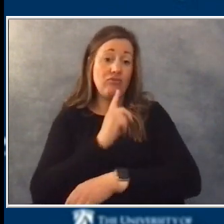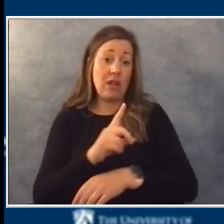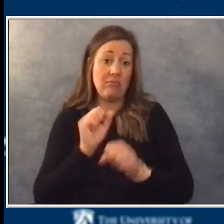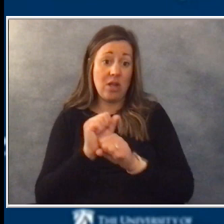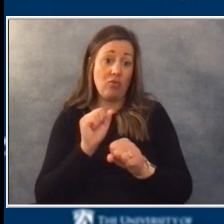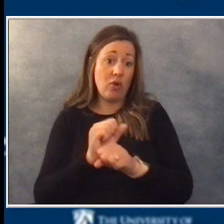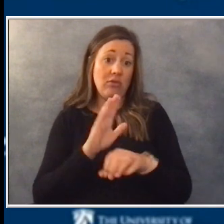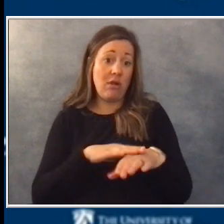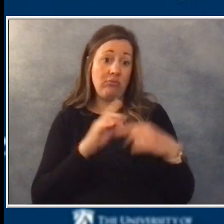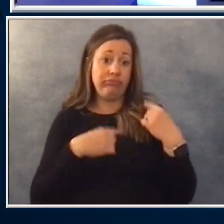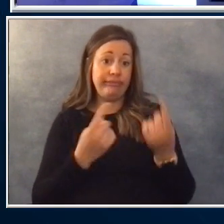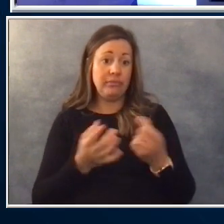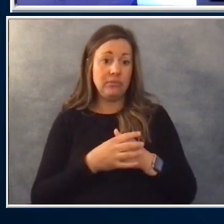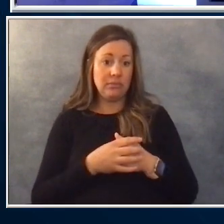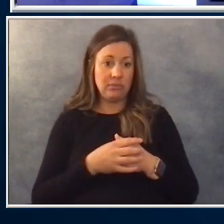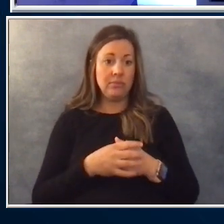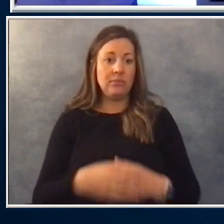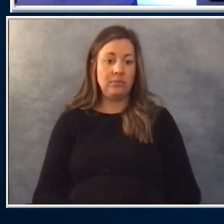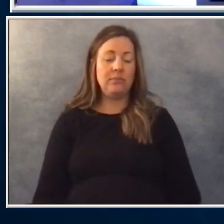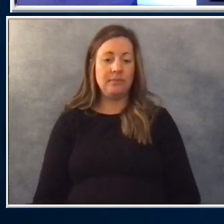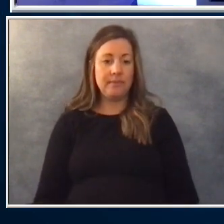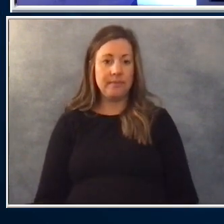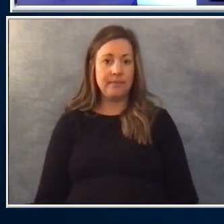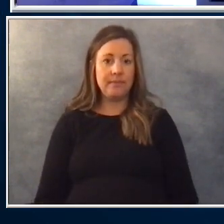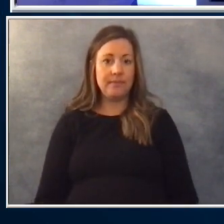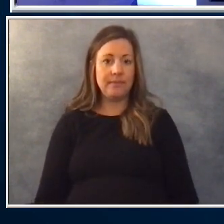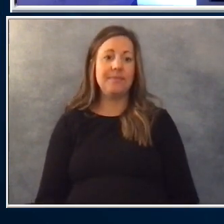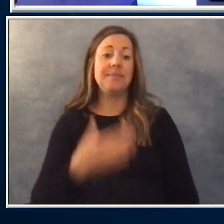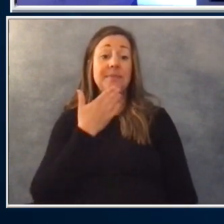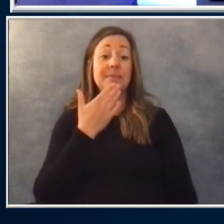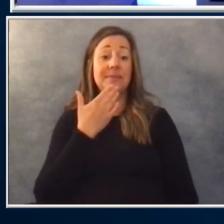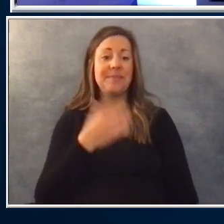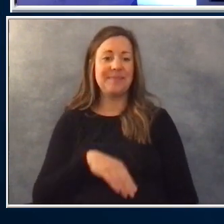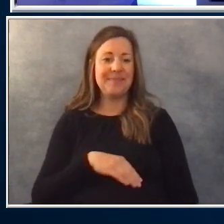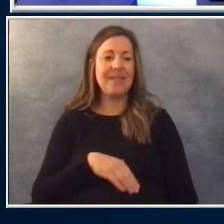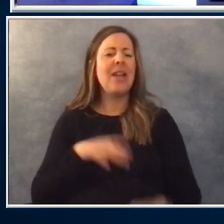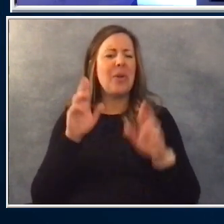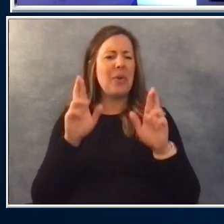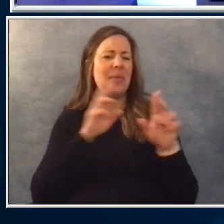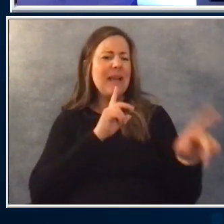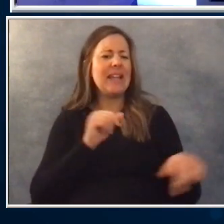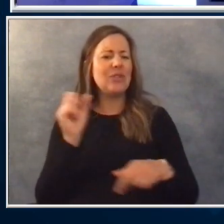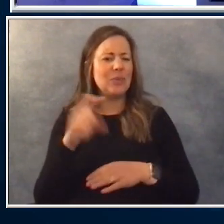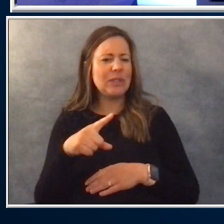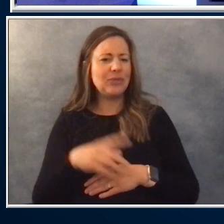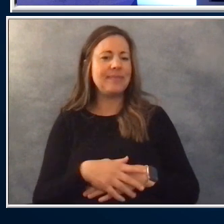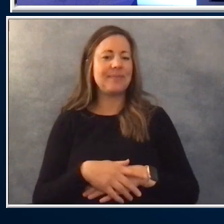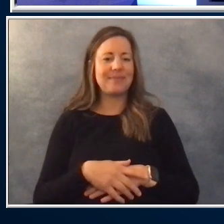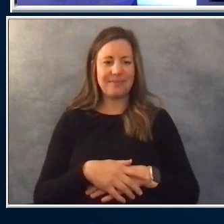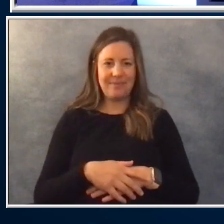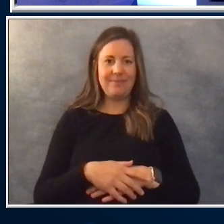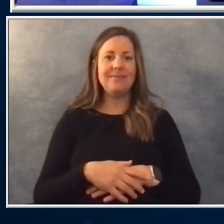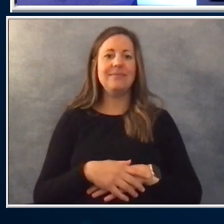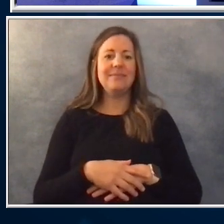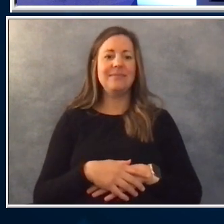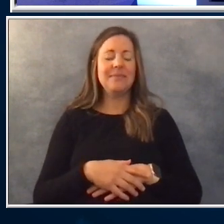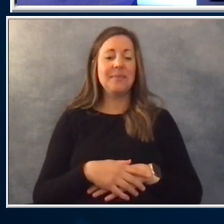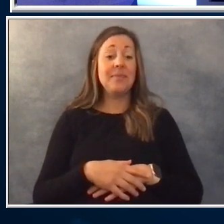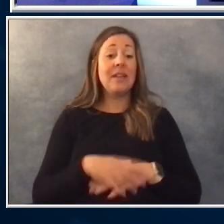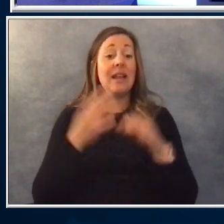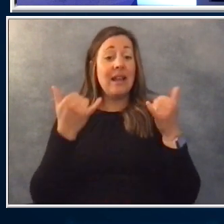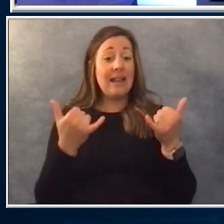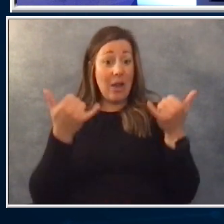on at this point in time as well. Dr. Hawkinson, thank you. Angela, I hope that answered your question that you sent into us yesterday. Let's get to